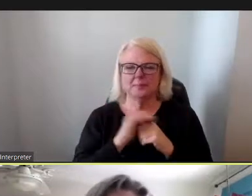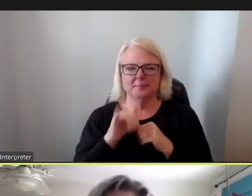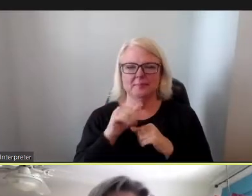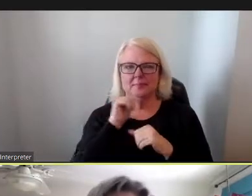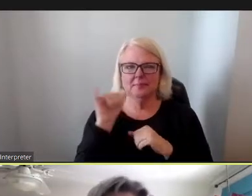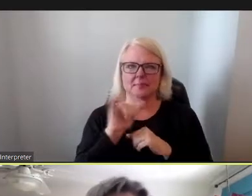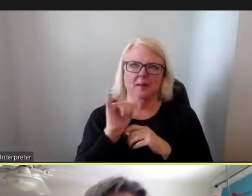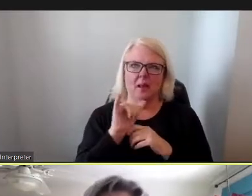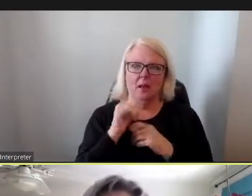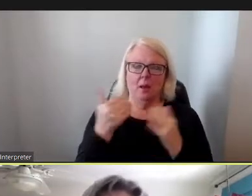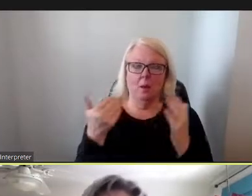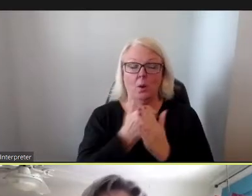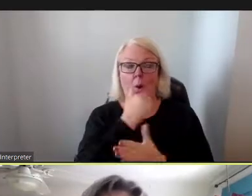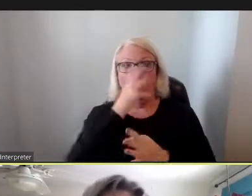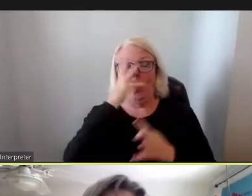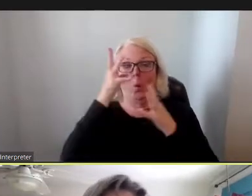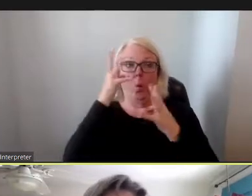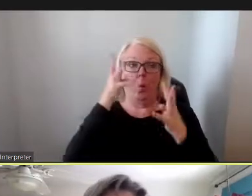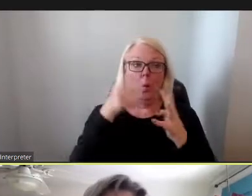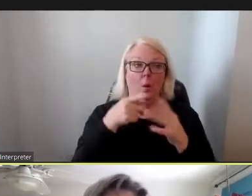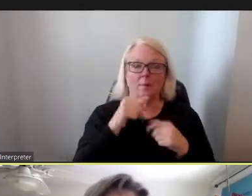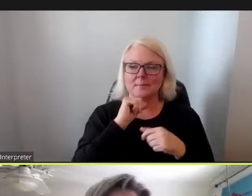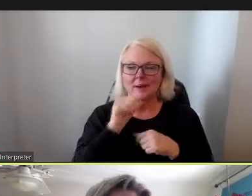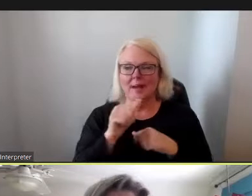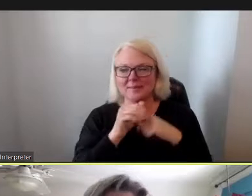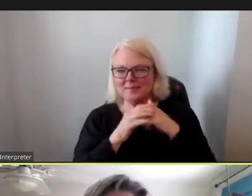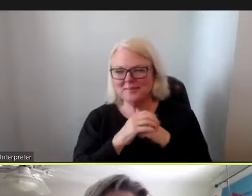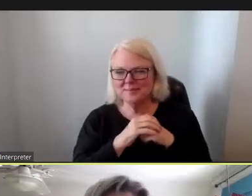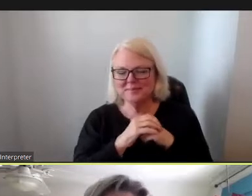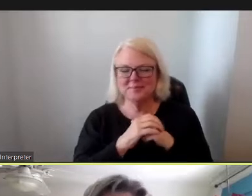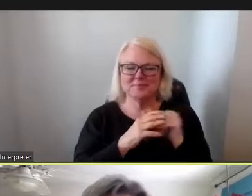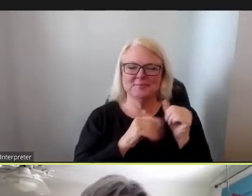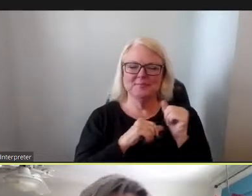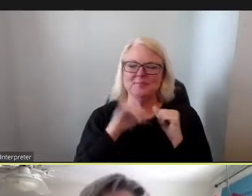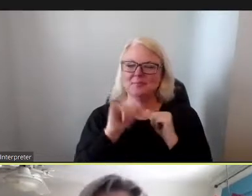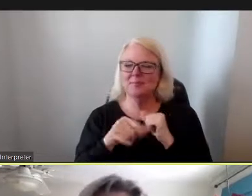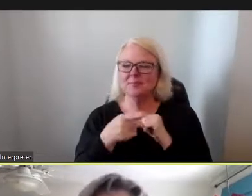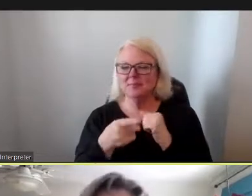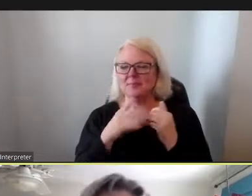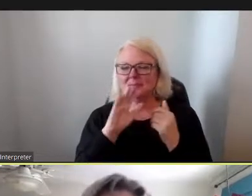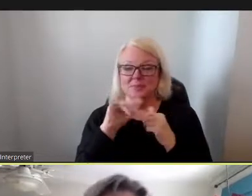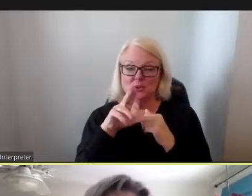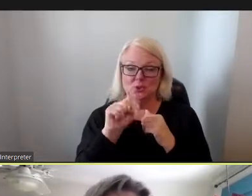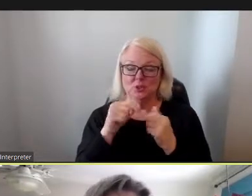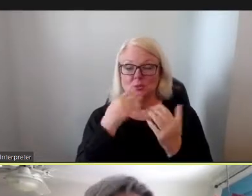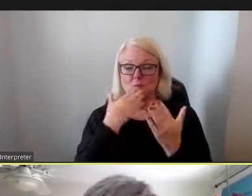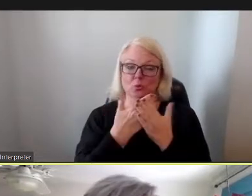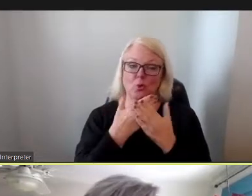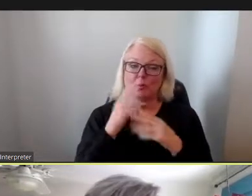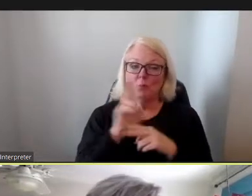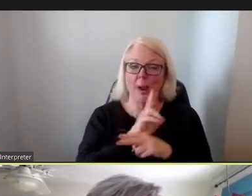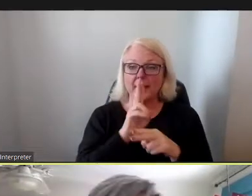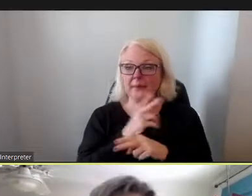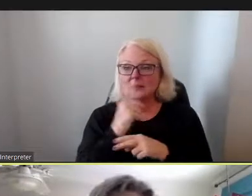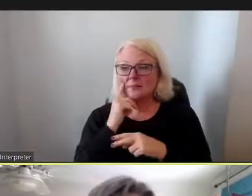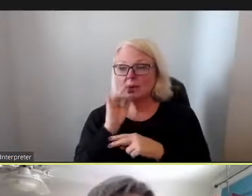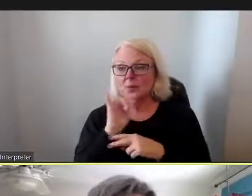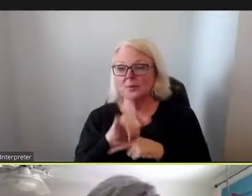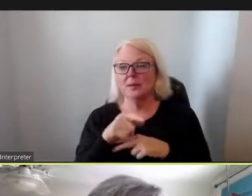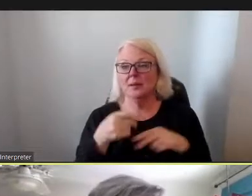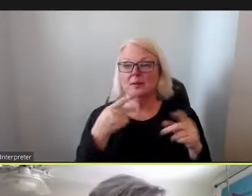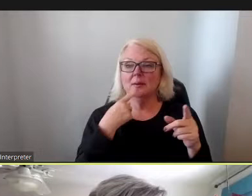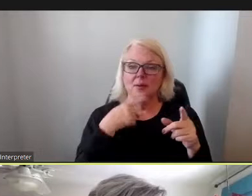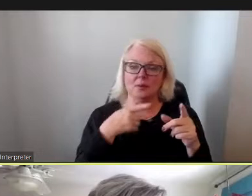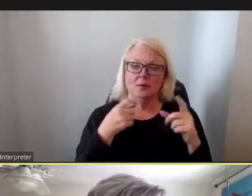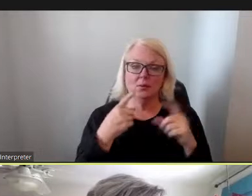like revolutionary new pedagogy that I'm presenting. This is just good practice for process pedagogy,